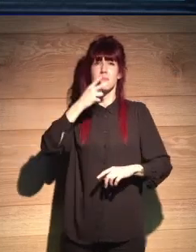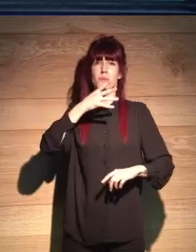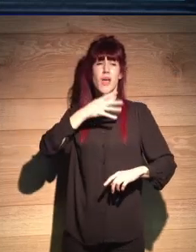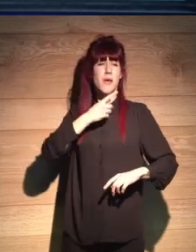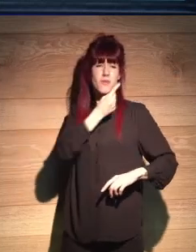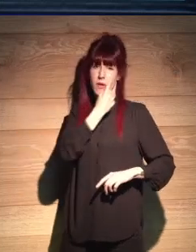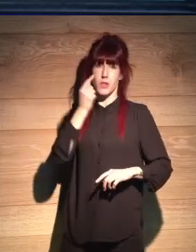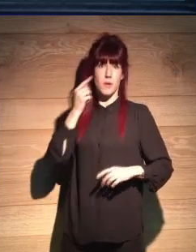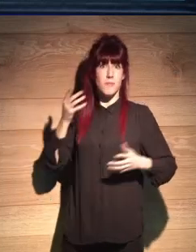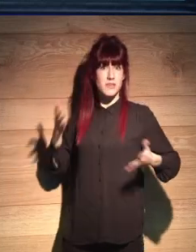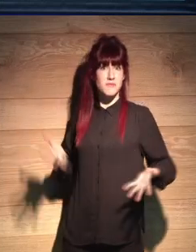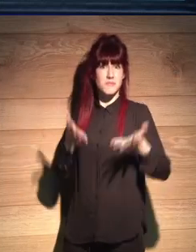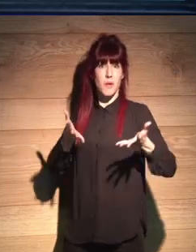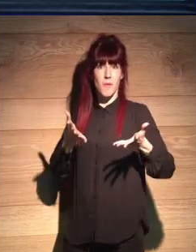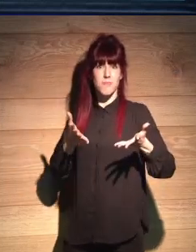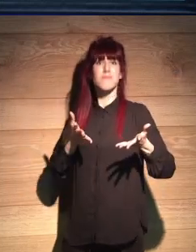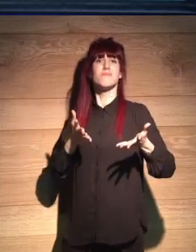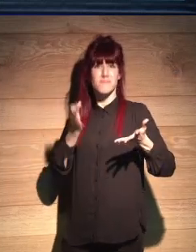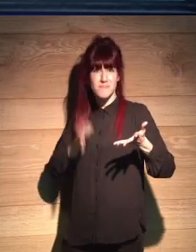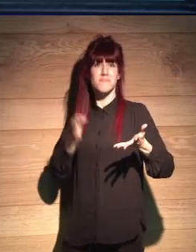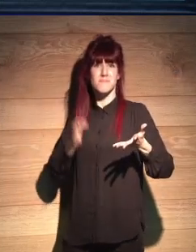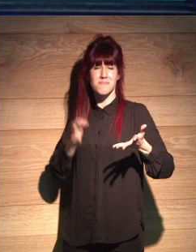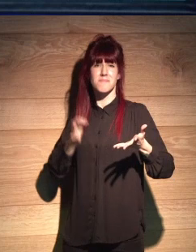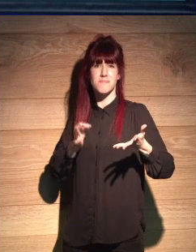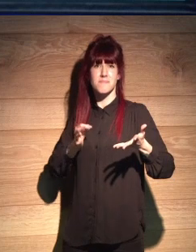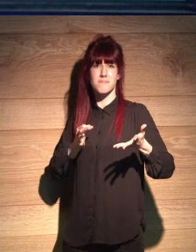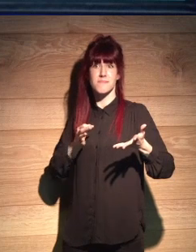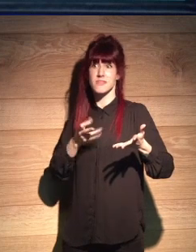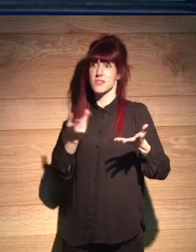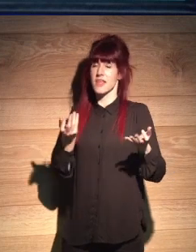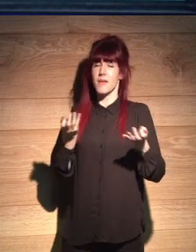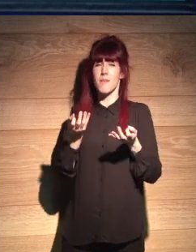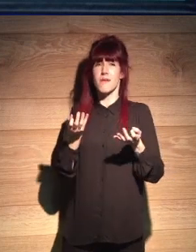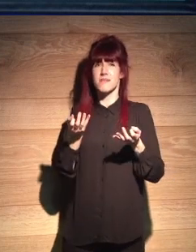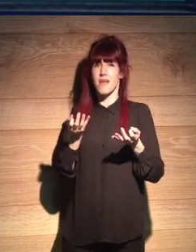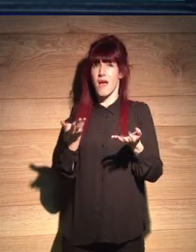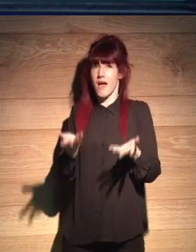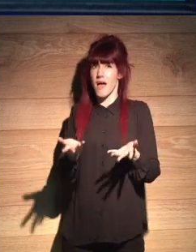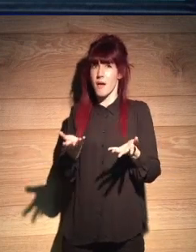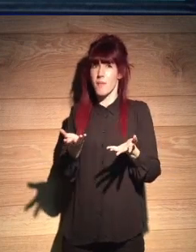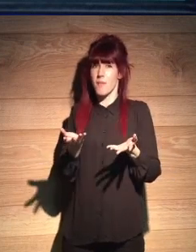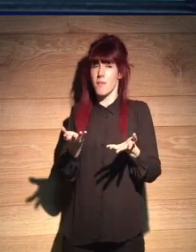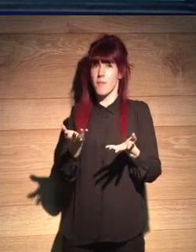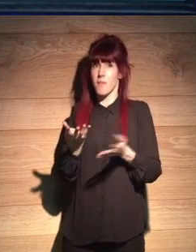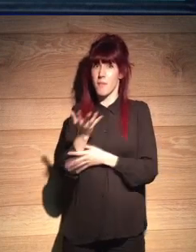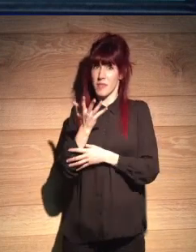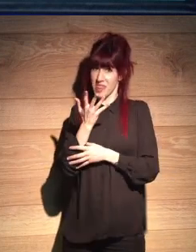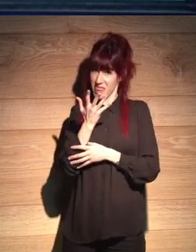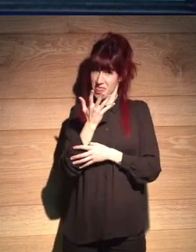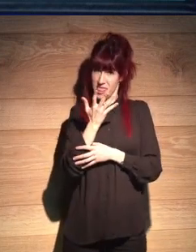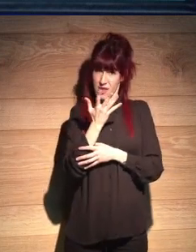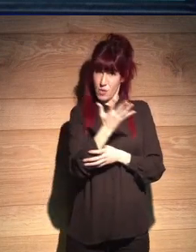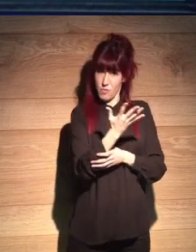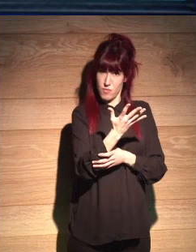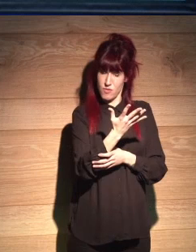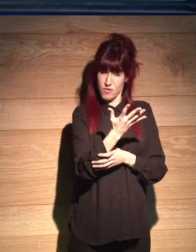observatory, we inspire them conveniently. So in this case, what has happened? Out of the 5